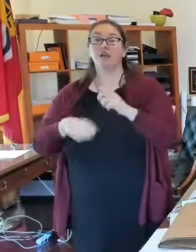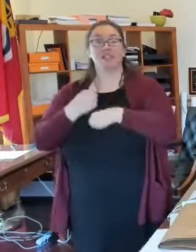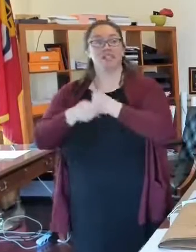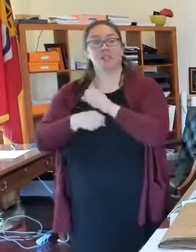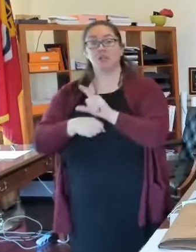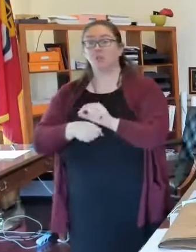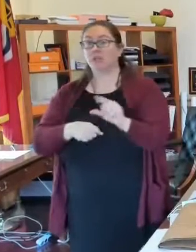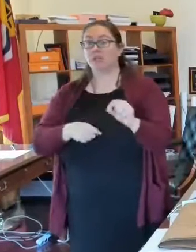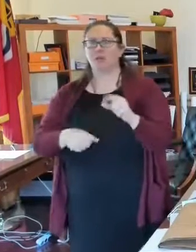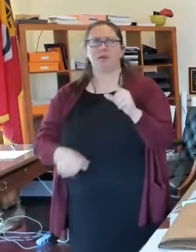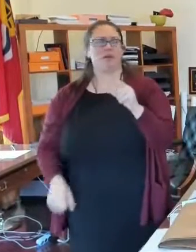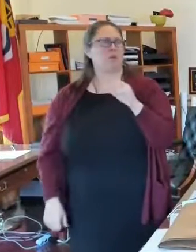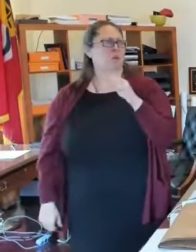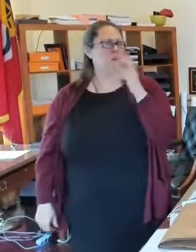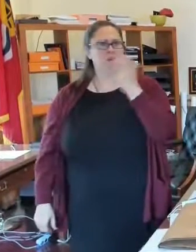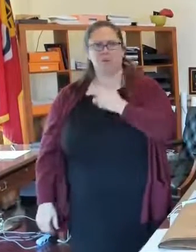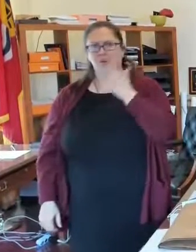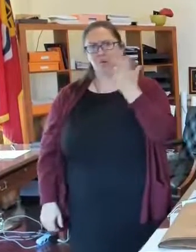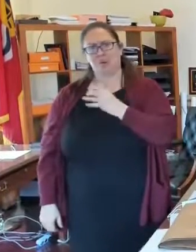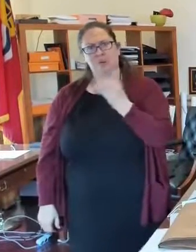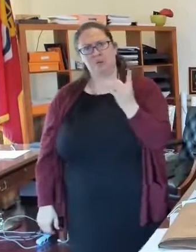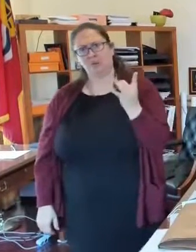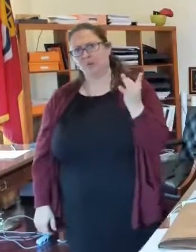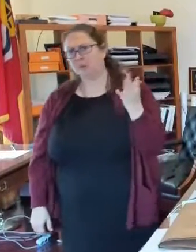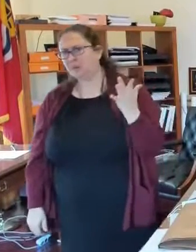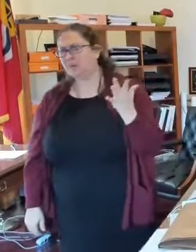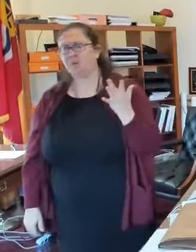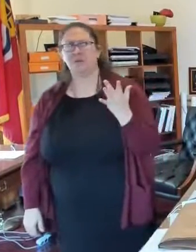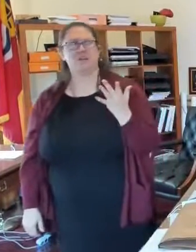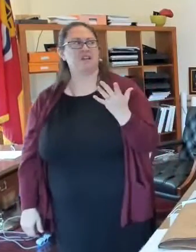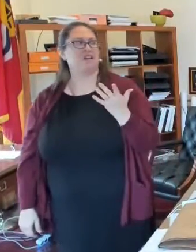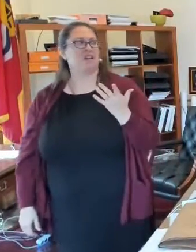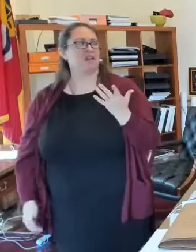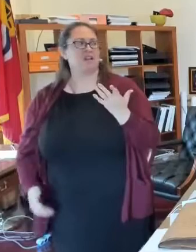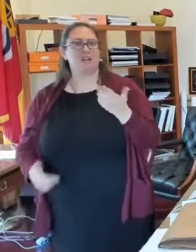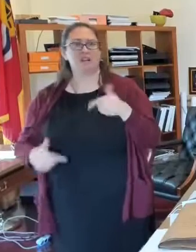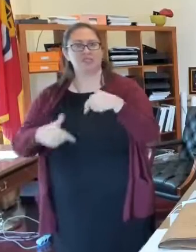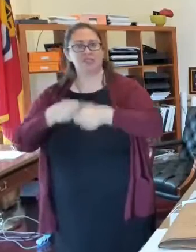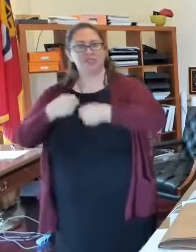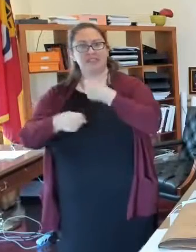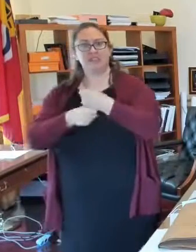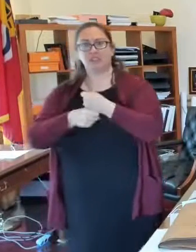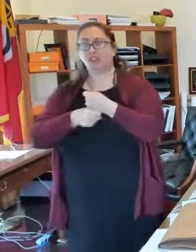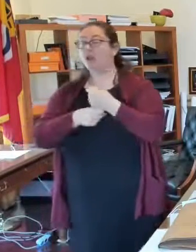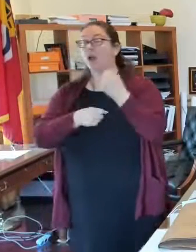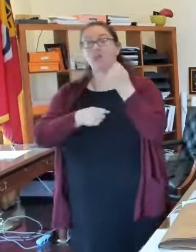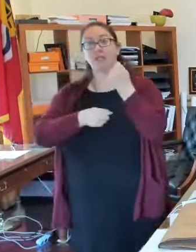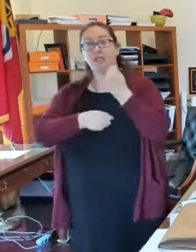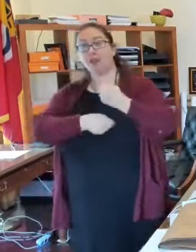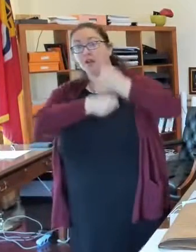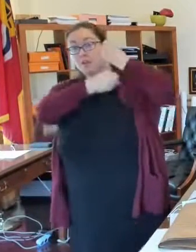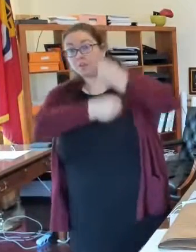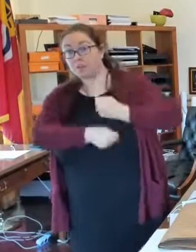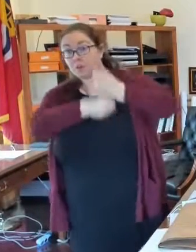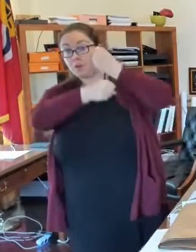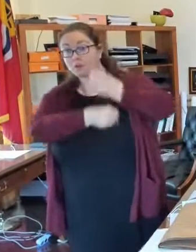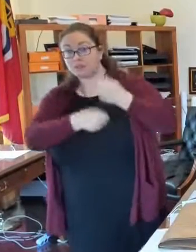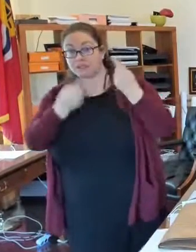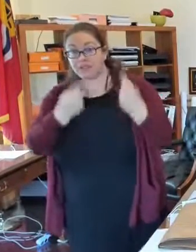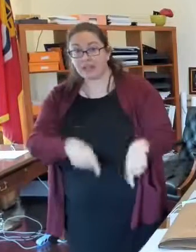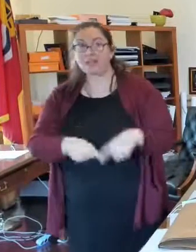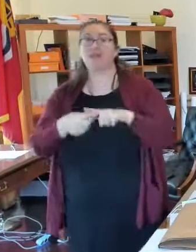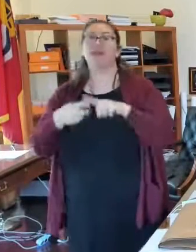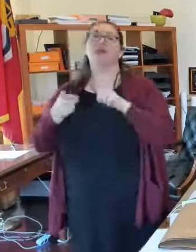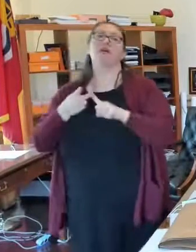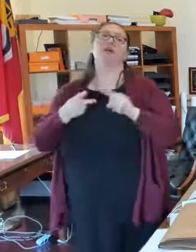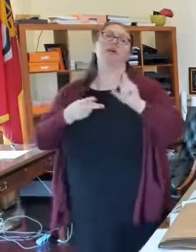all know that. It has been a year of of protests. It's been a year of racial